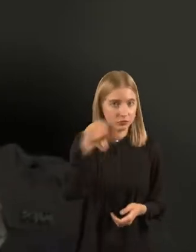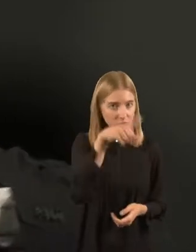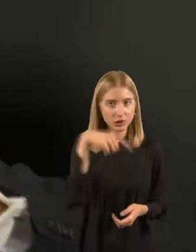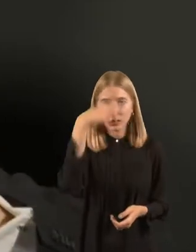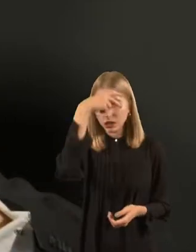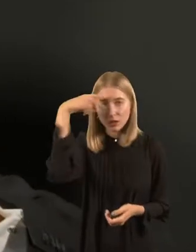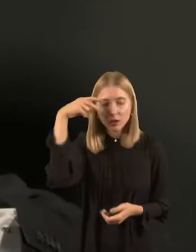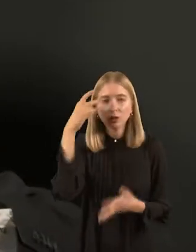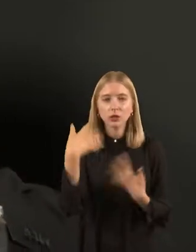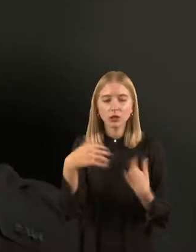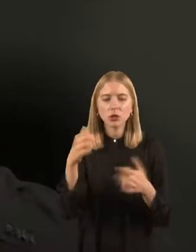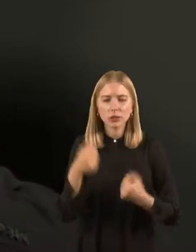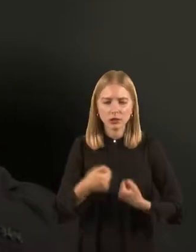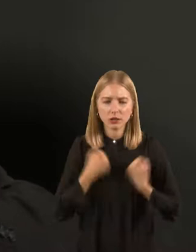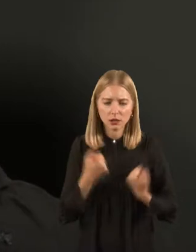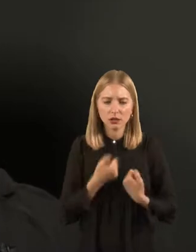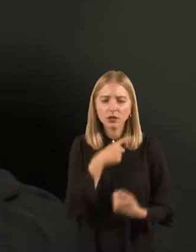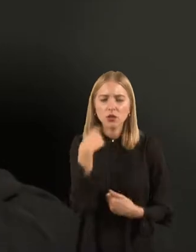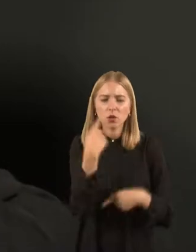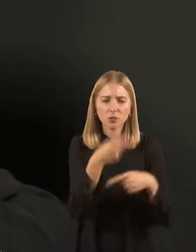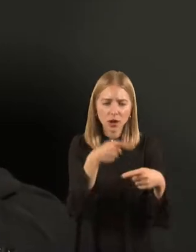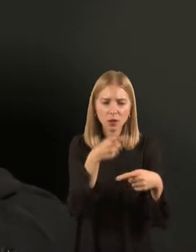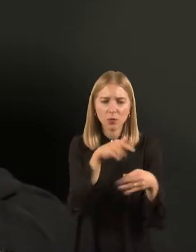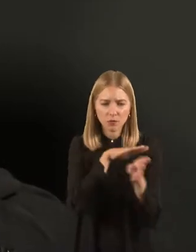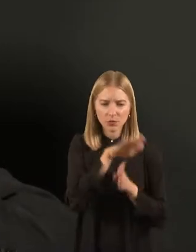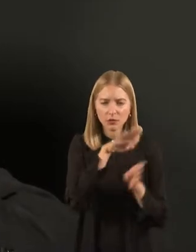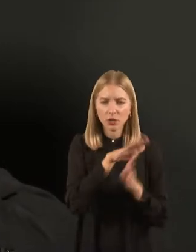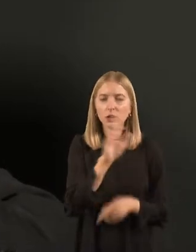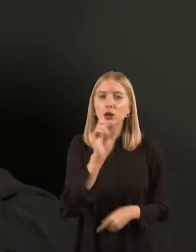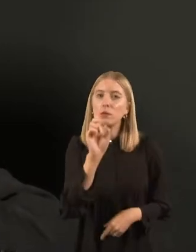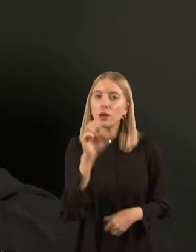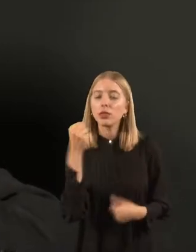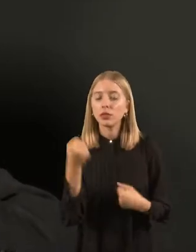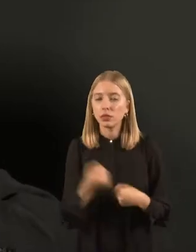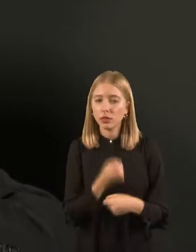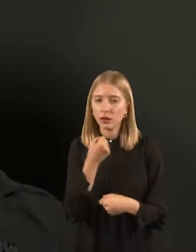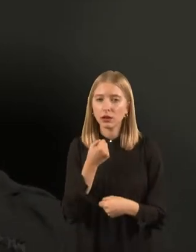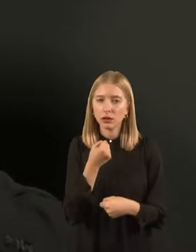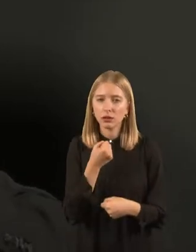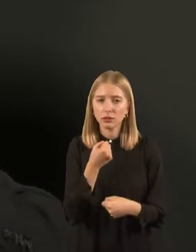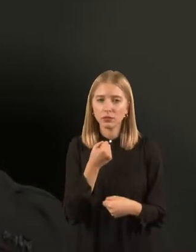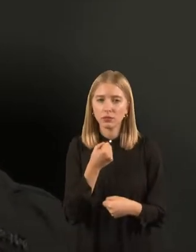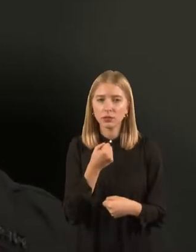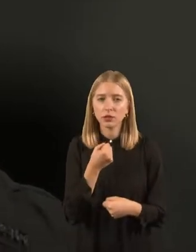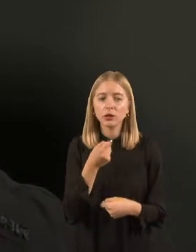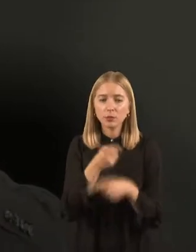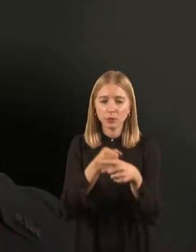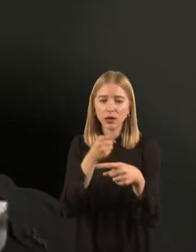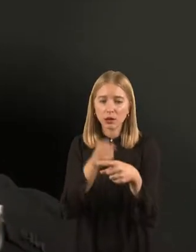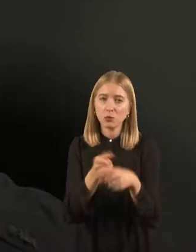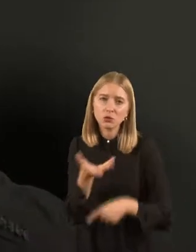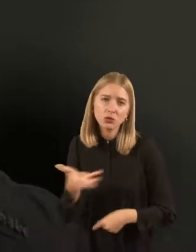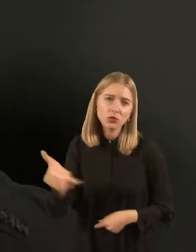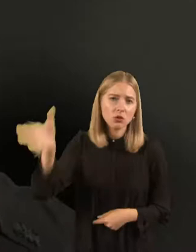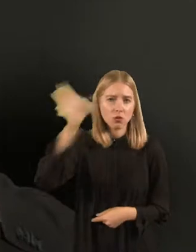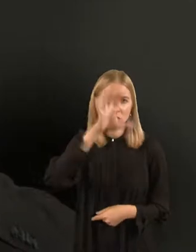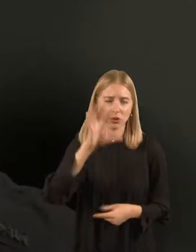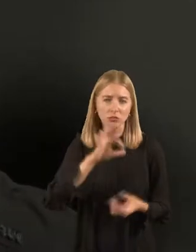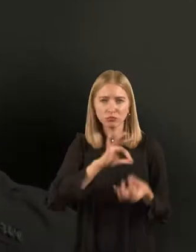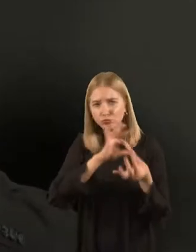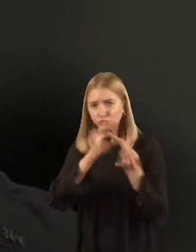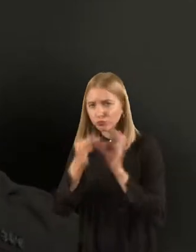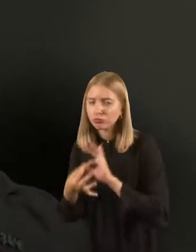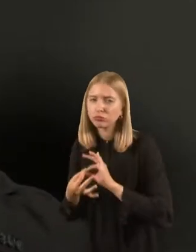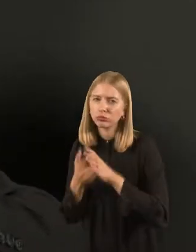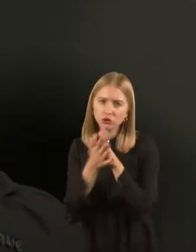and expand the decisions that you are taking in the fiscal reform, but also and also